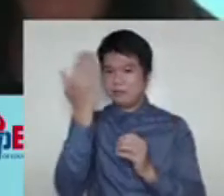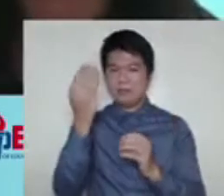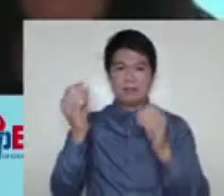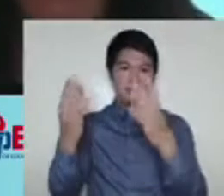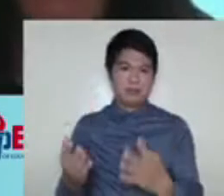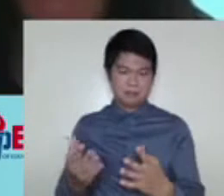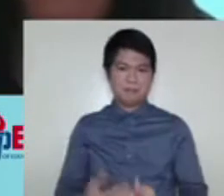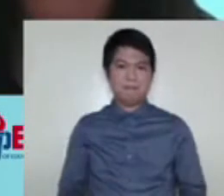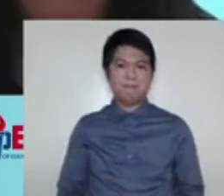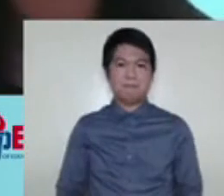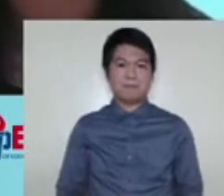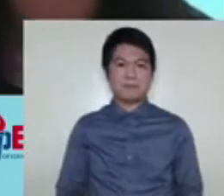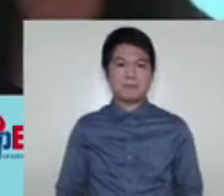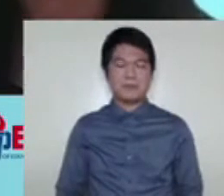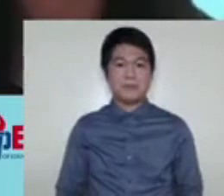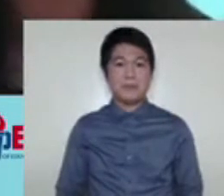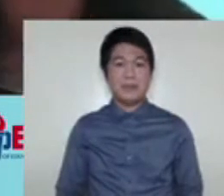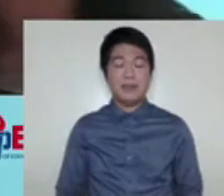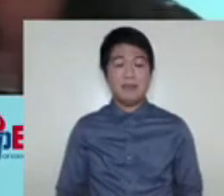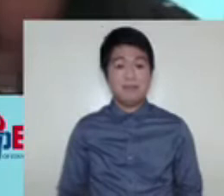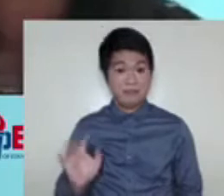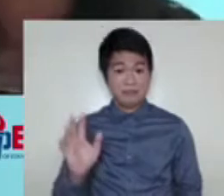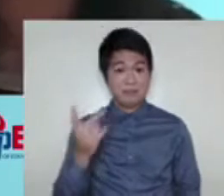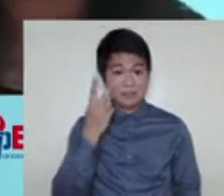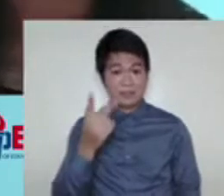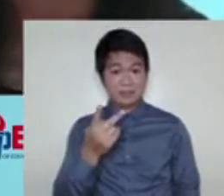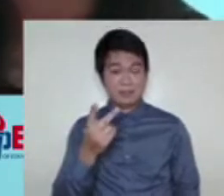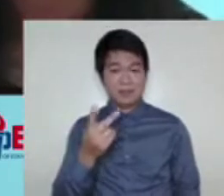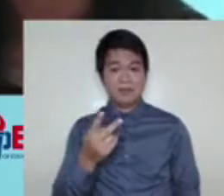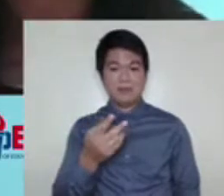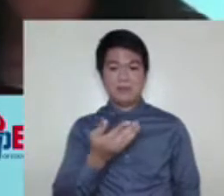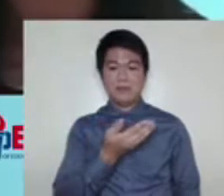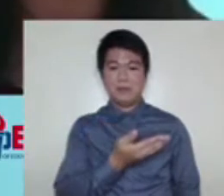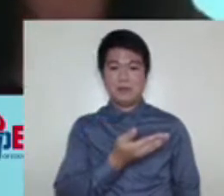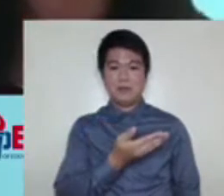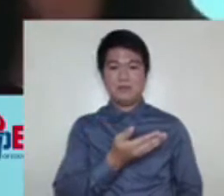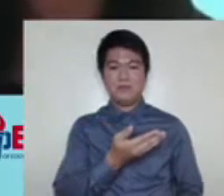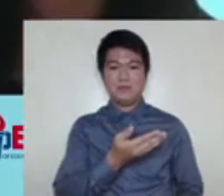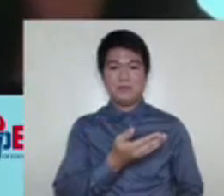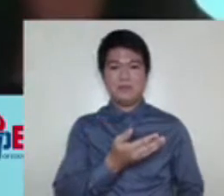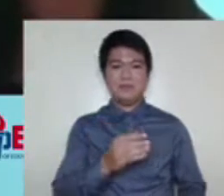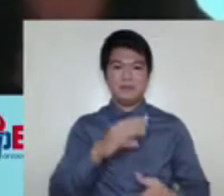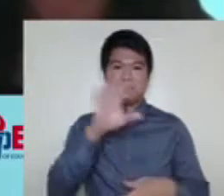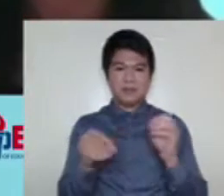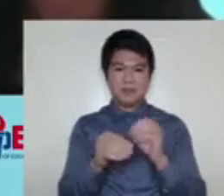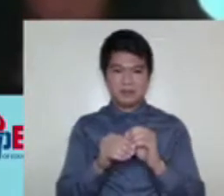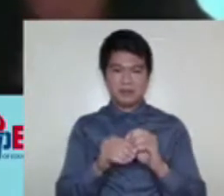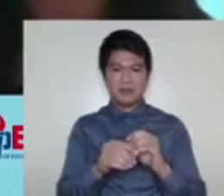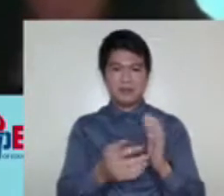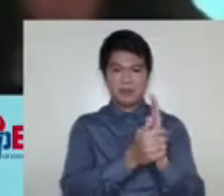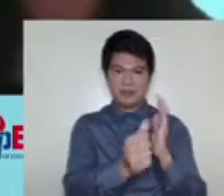you now see the summary indicators for proficient teachers. Now, for your information, these